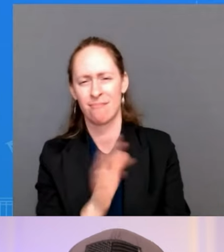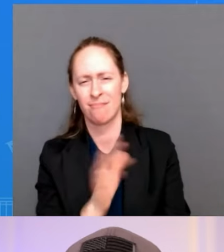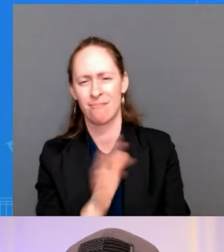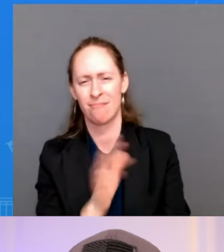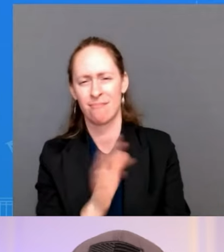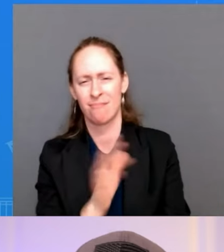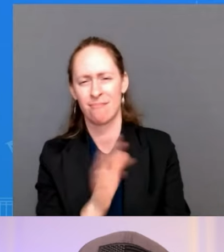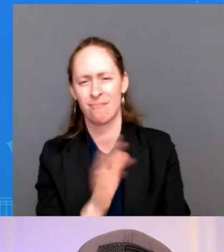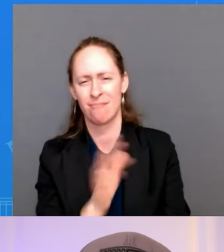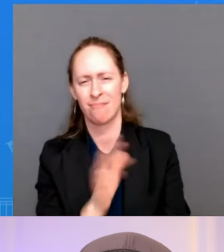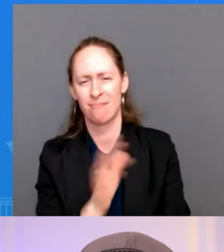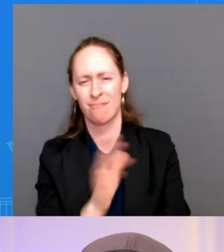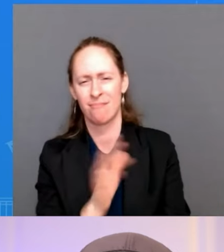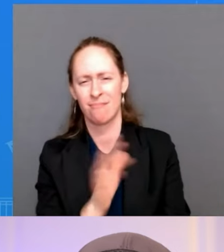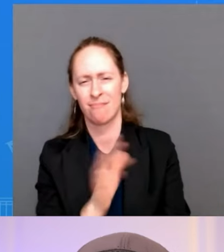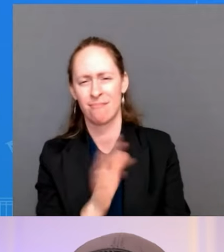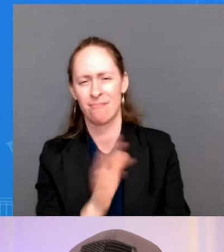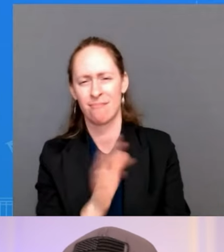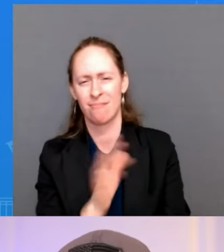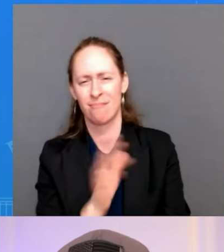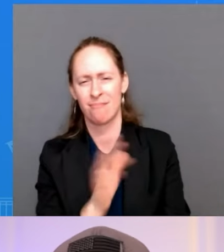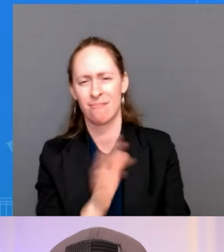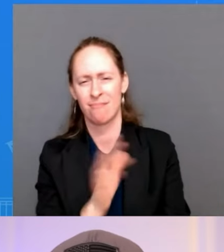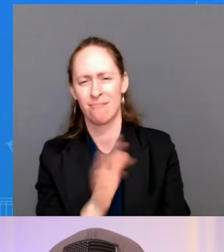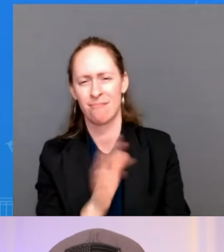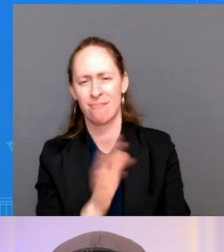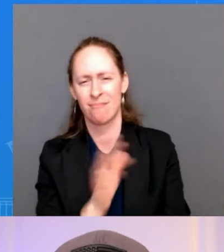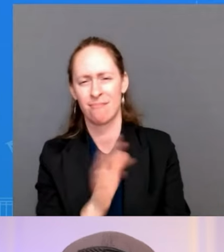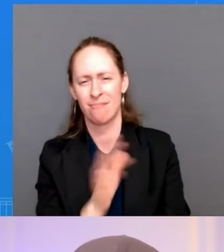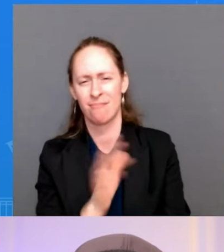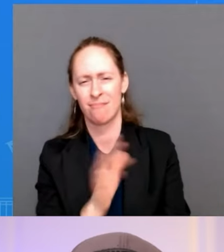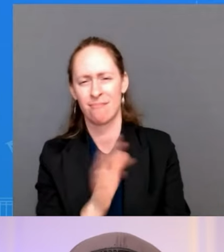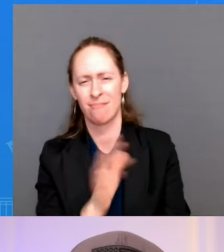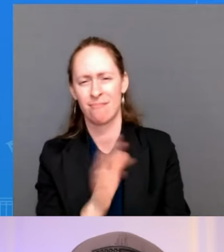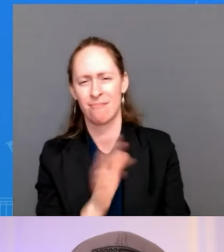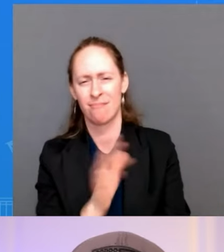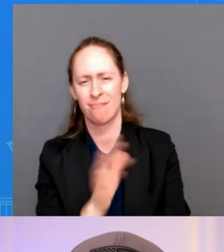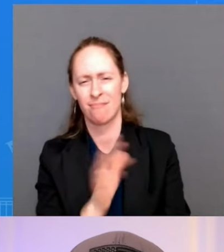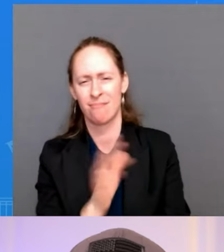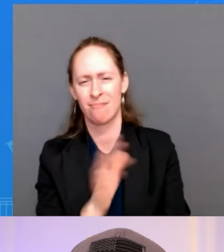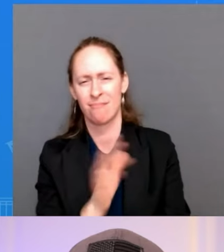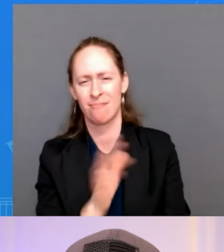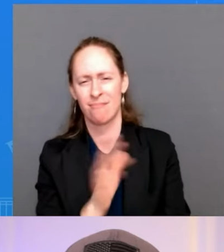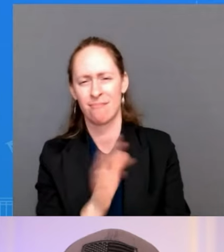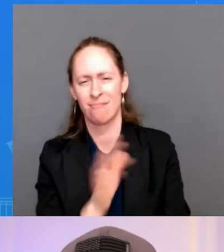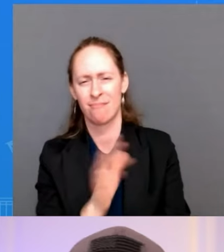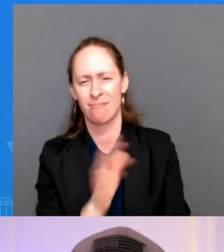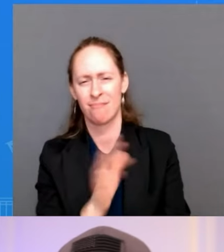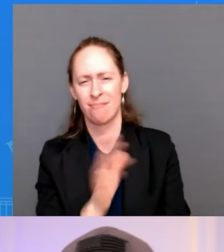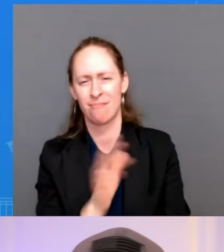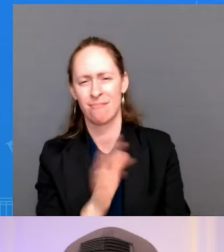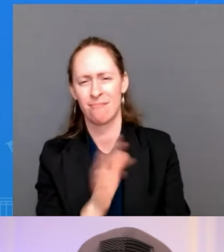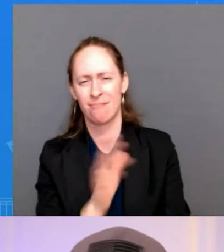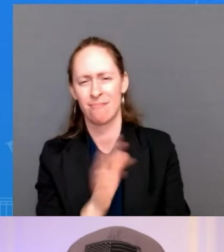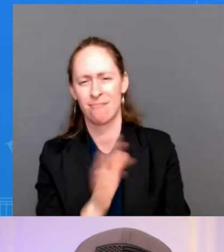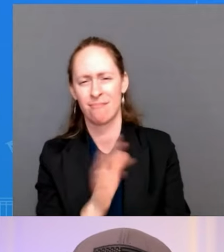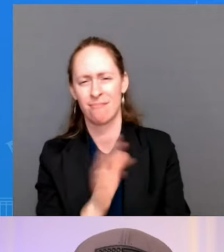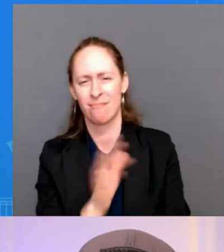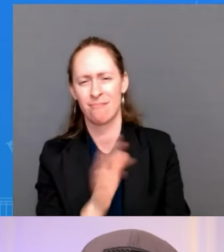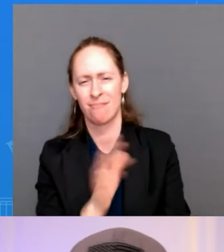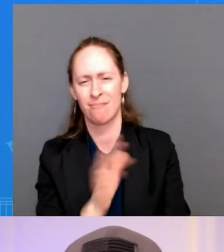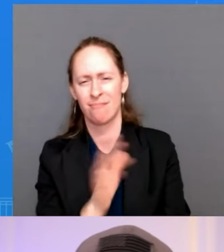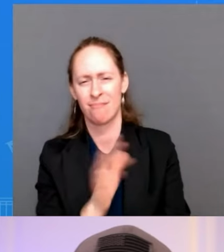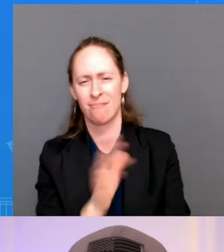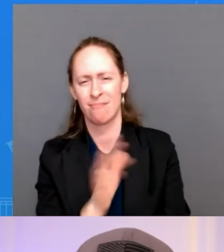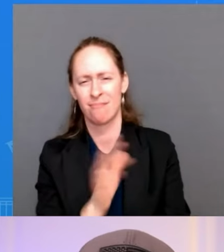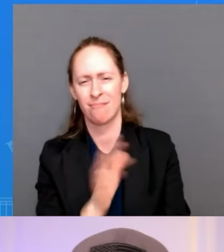has talked about. Doesn't mean I agree with what Bernie Sanders says, but there is an agenda there. He is part of the Democrat Party. So it's not like just because you use him as an example